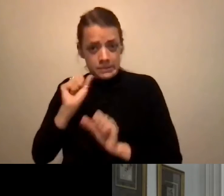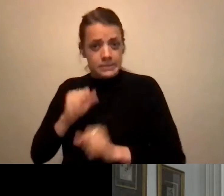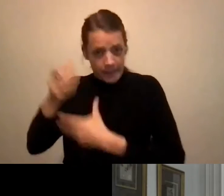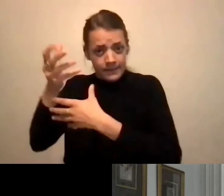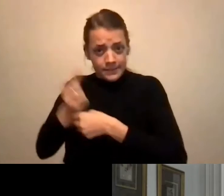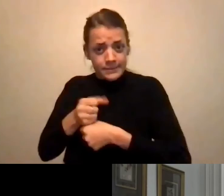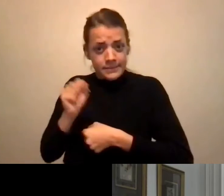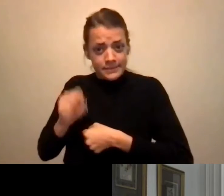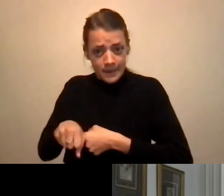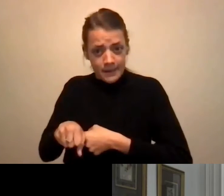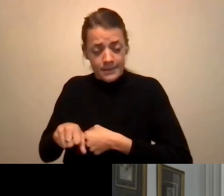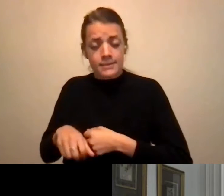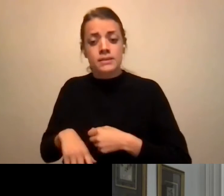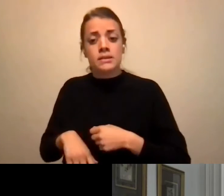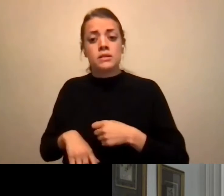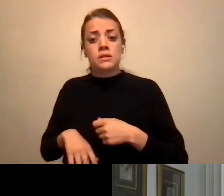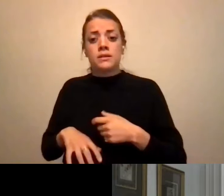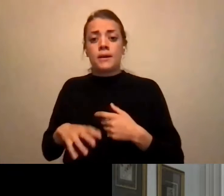for cases that are